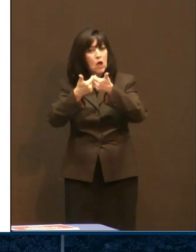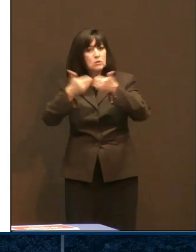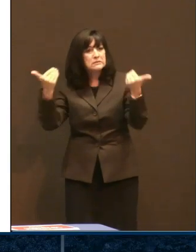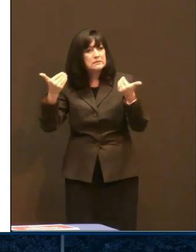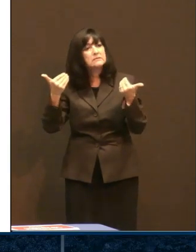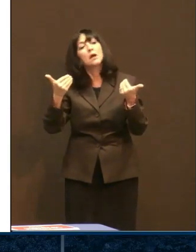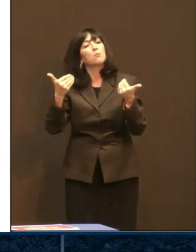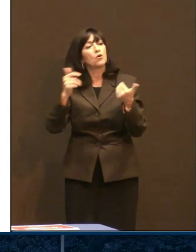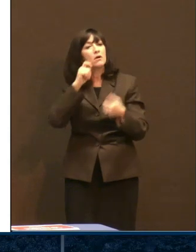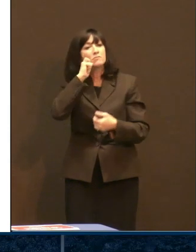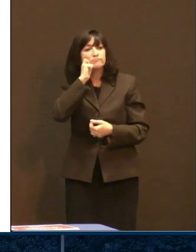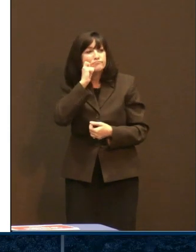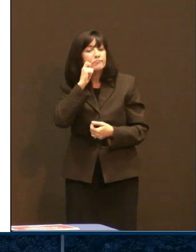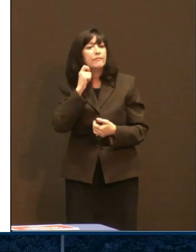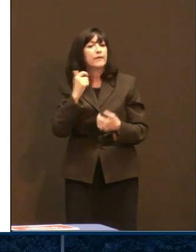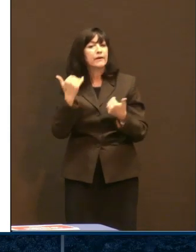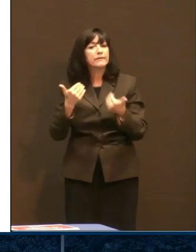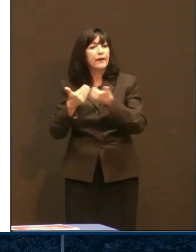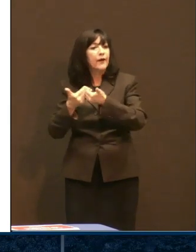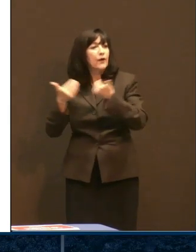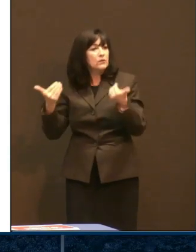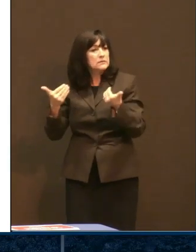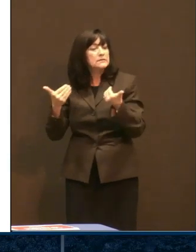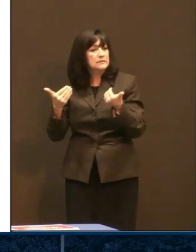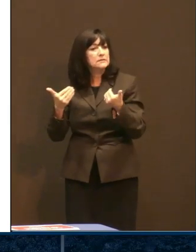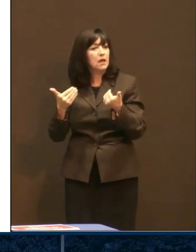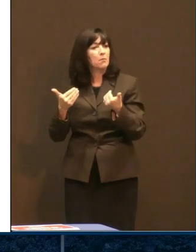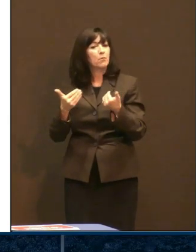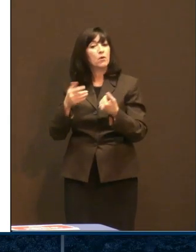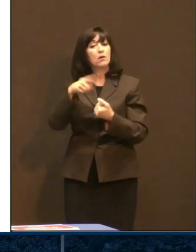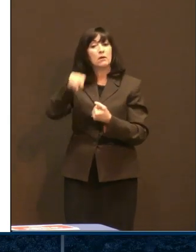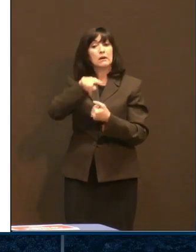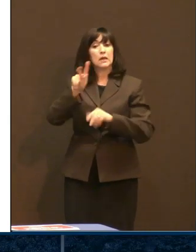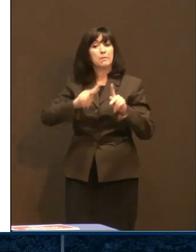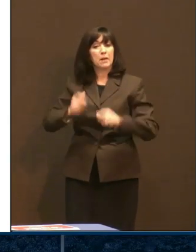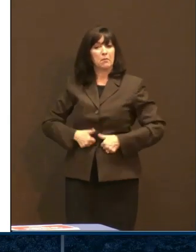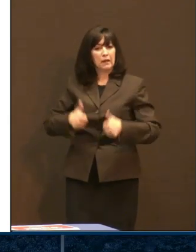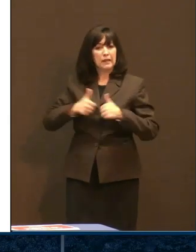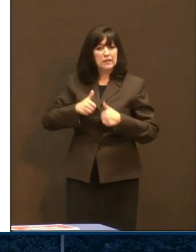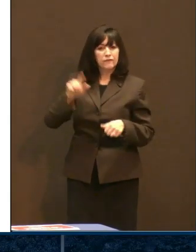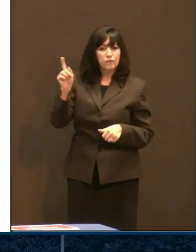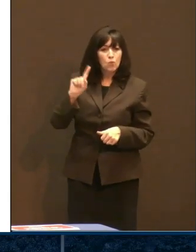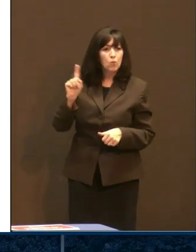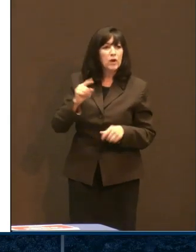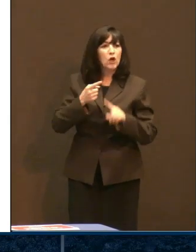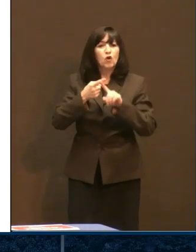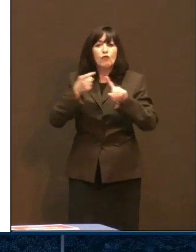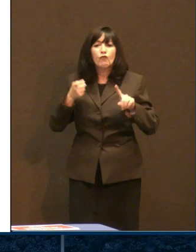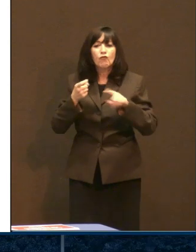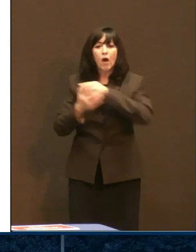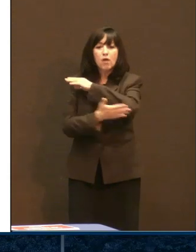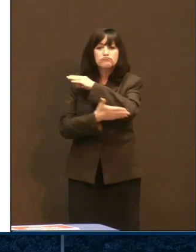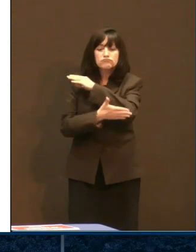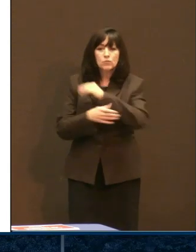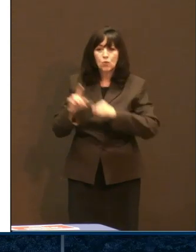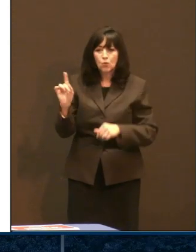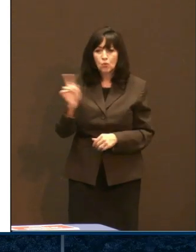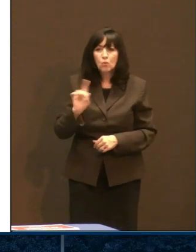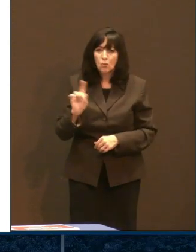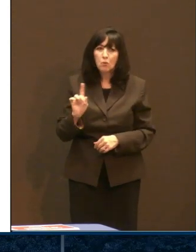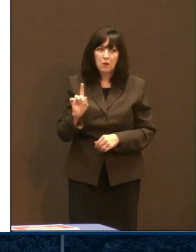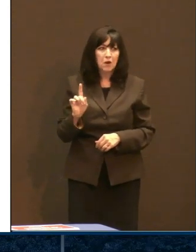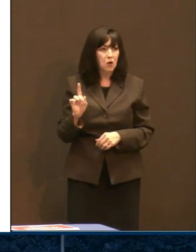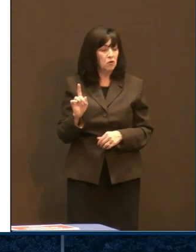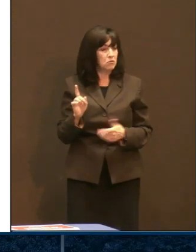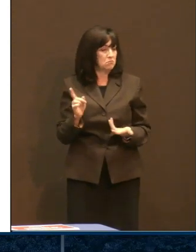set. Out of the 29,000, I think we're missing 3,000-ish, something like that, which is